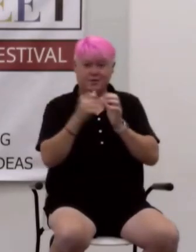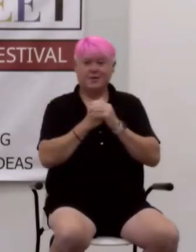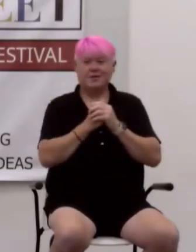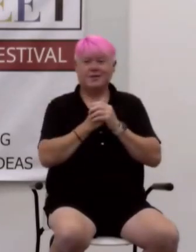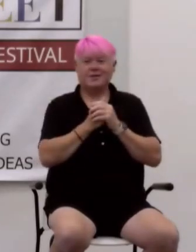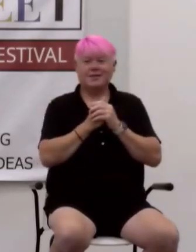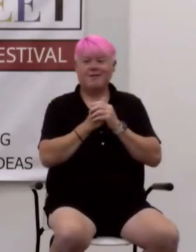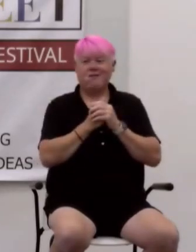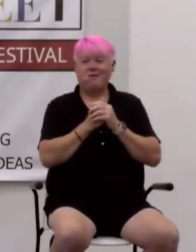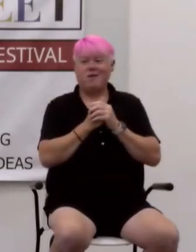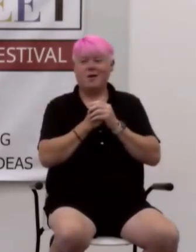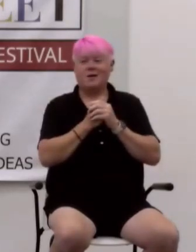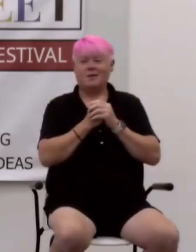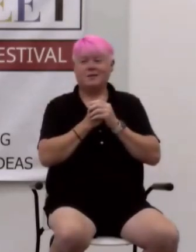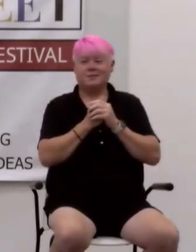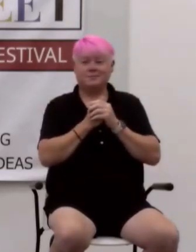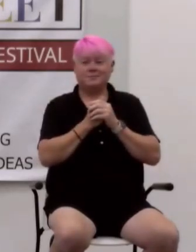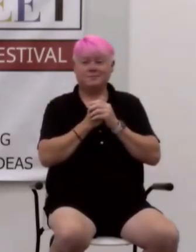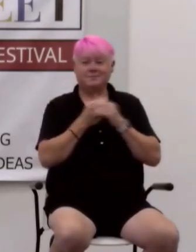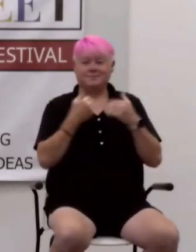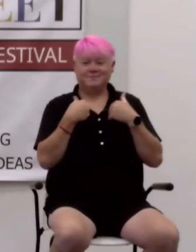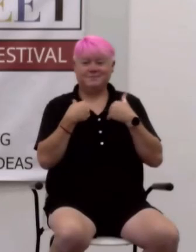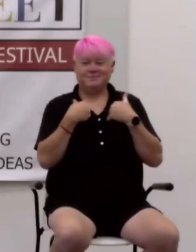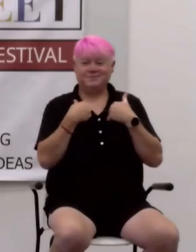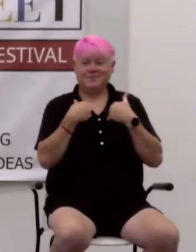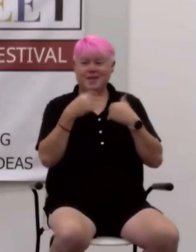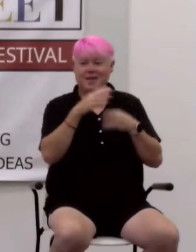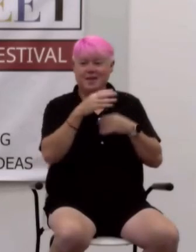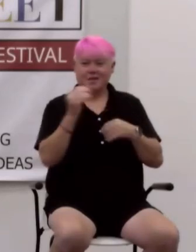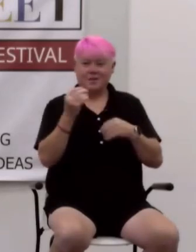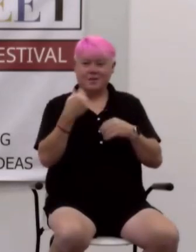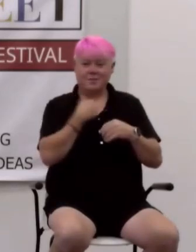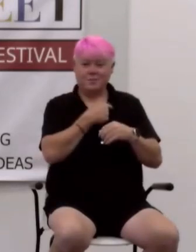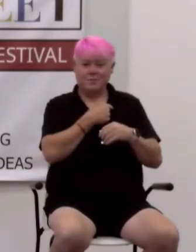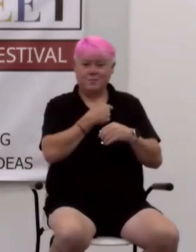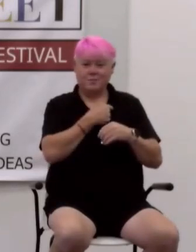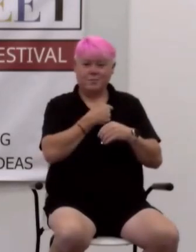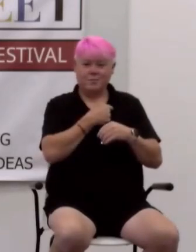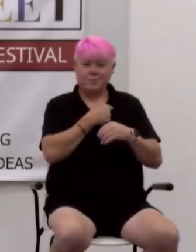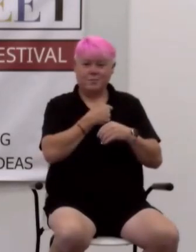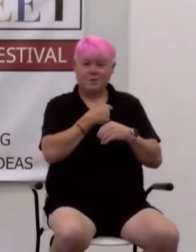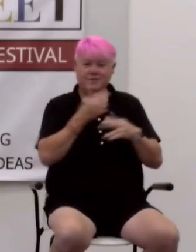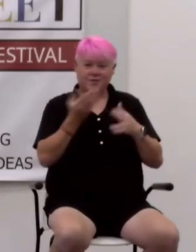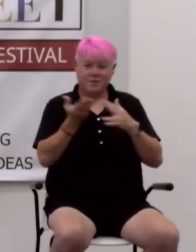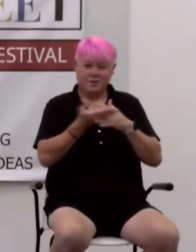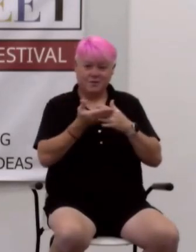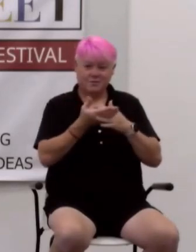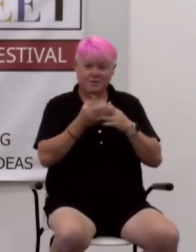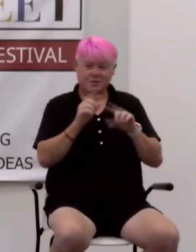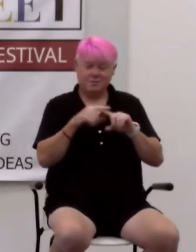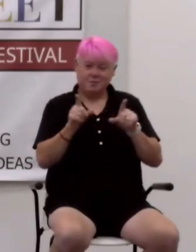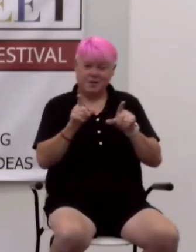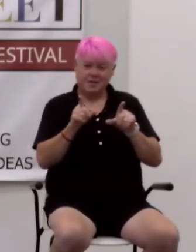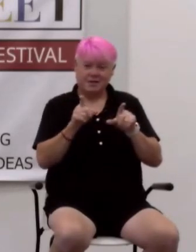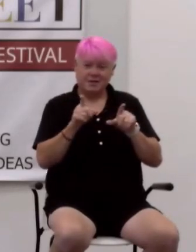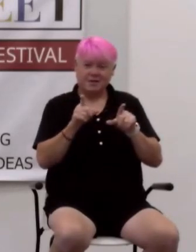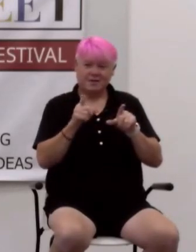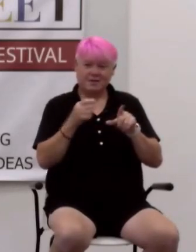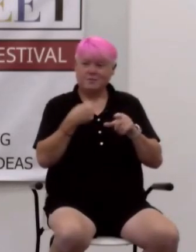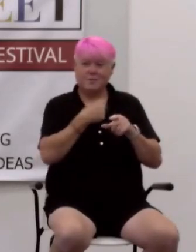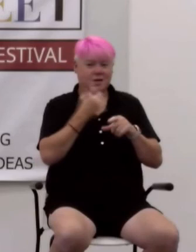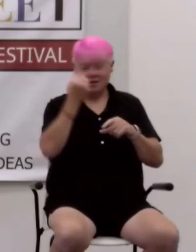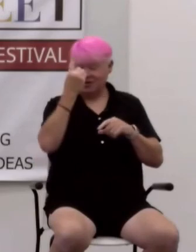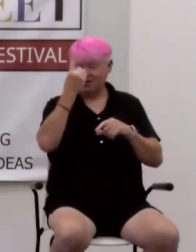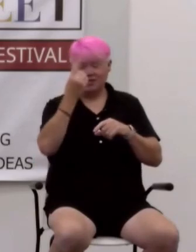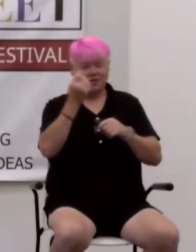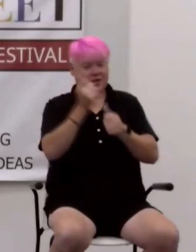Zoom. It has been, thank you. And we had a few little interruptions there with the breaking up, but we understood everything that